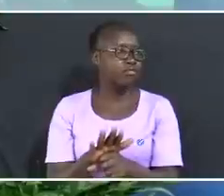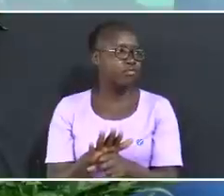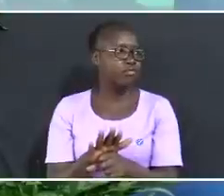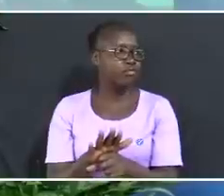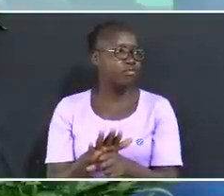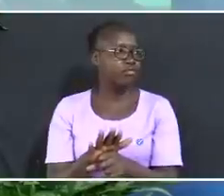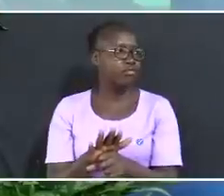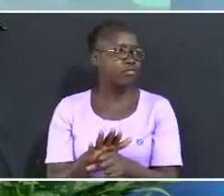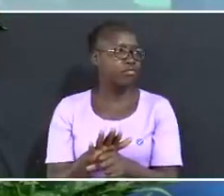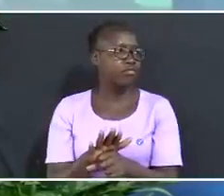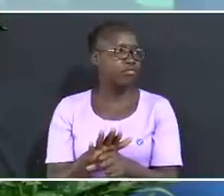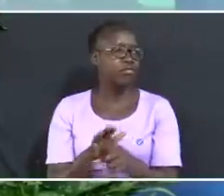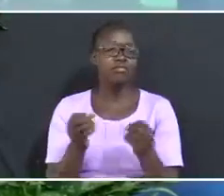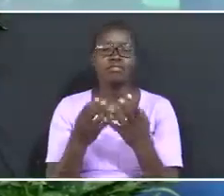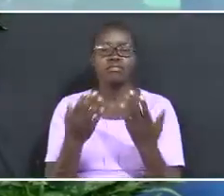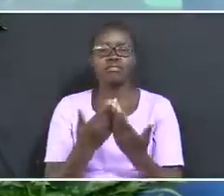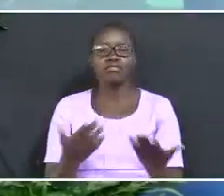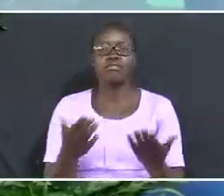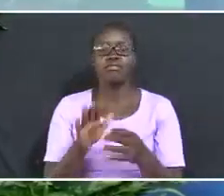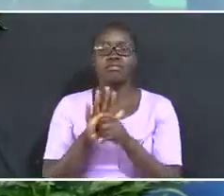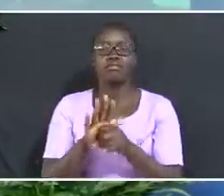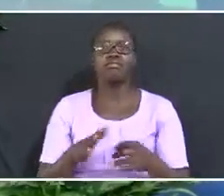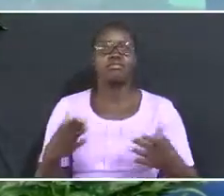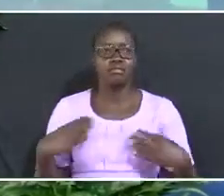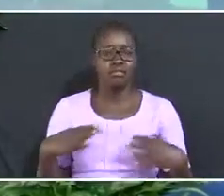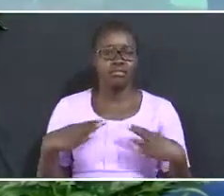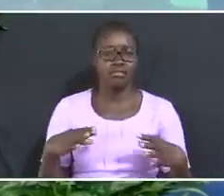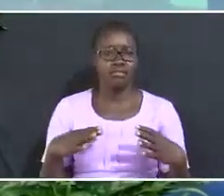are very many things which oppress people.